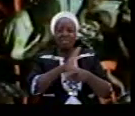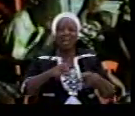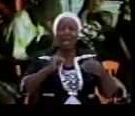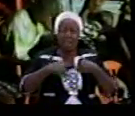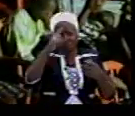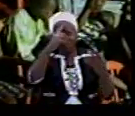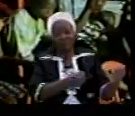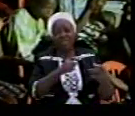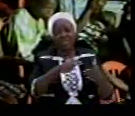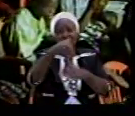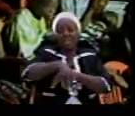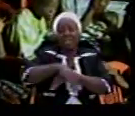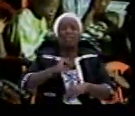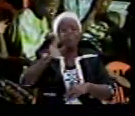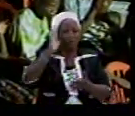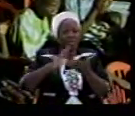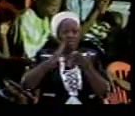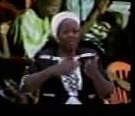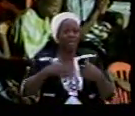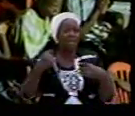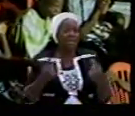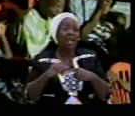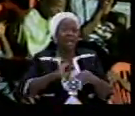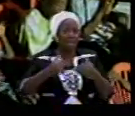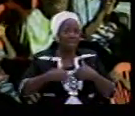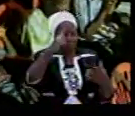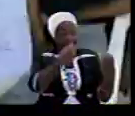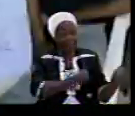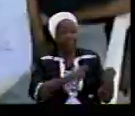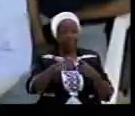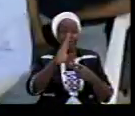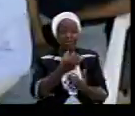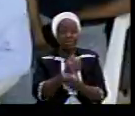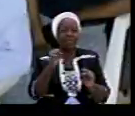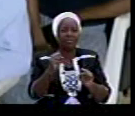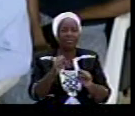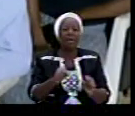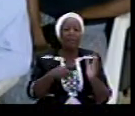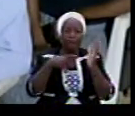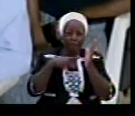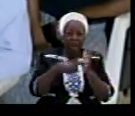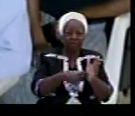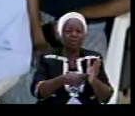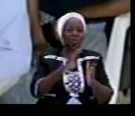be saved. Manifestation will come in your life. Manifestation.